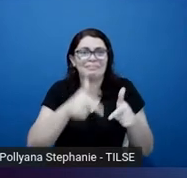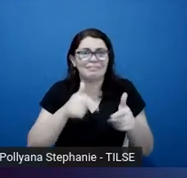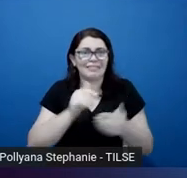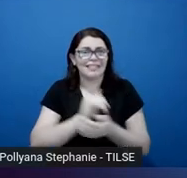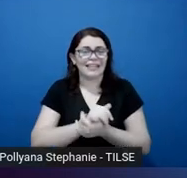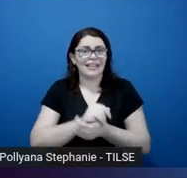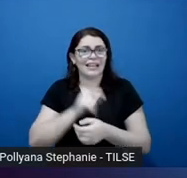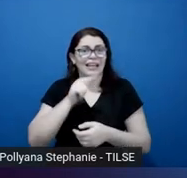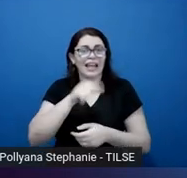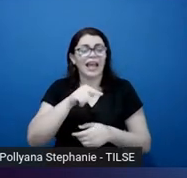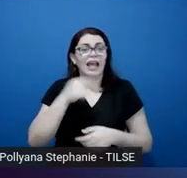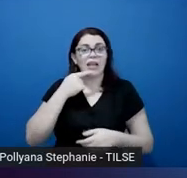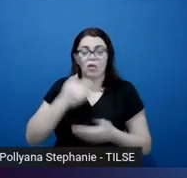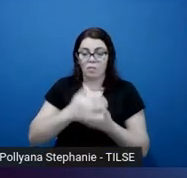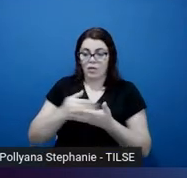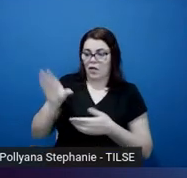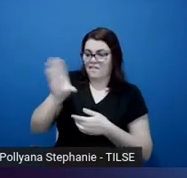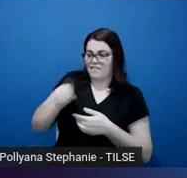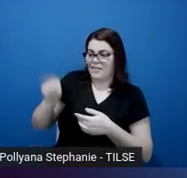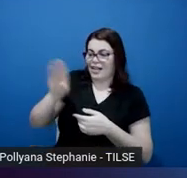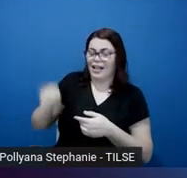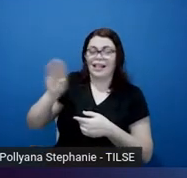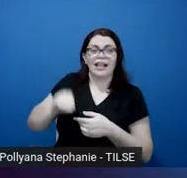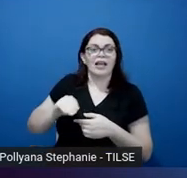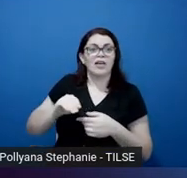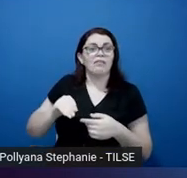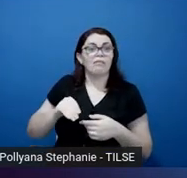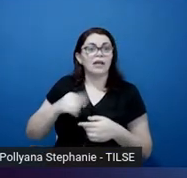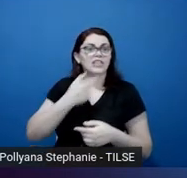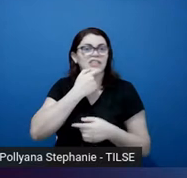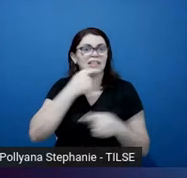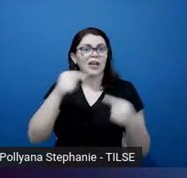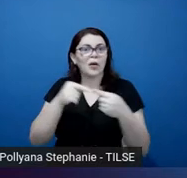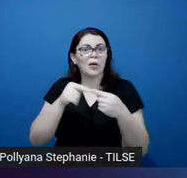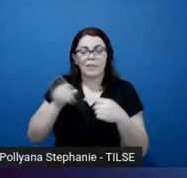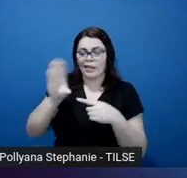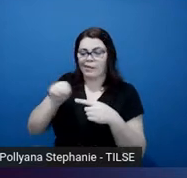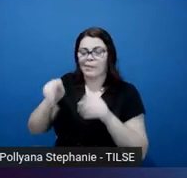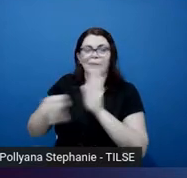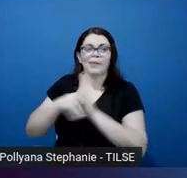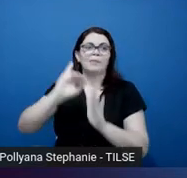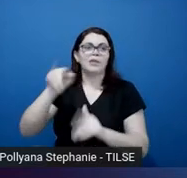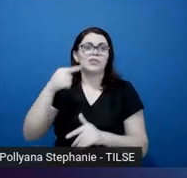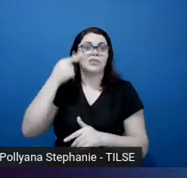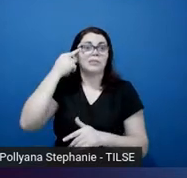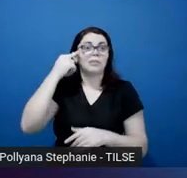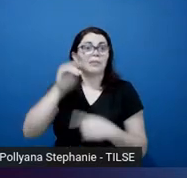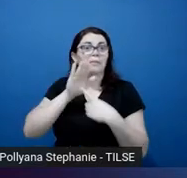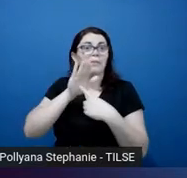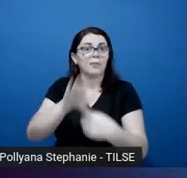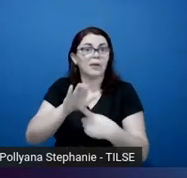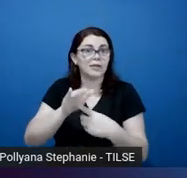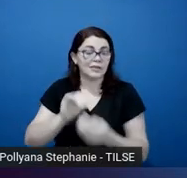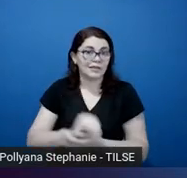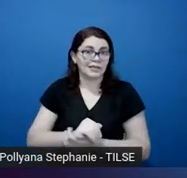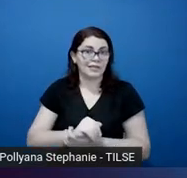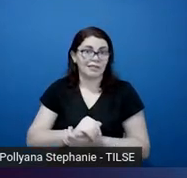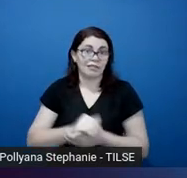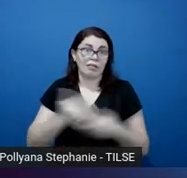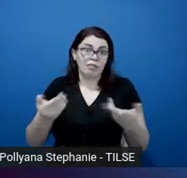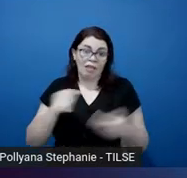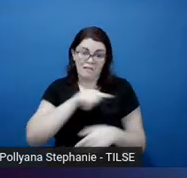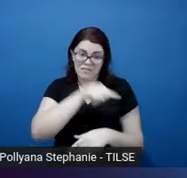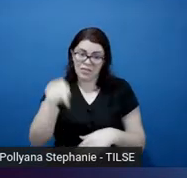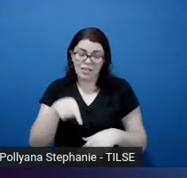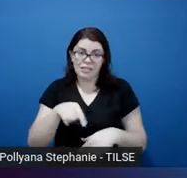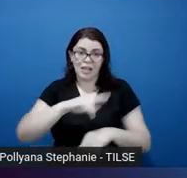spoke English with a Japanese accent to make a point that, well, you all Bolivian teachers of